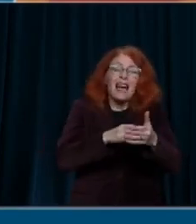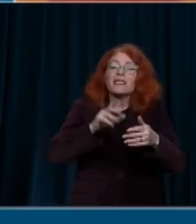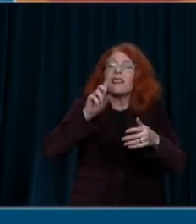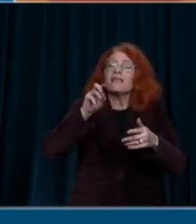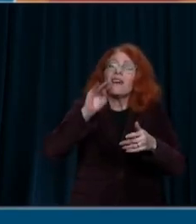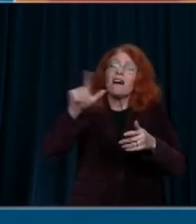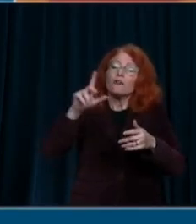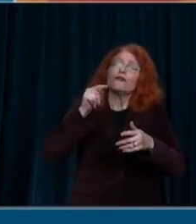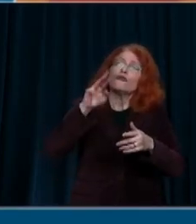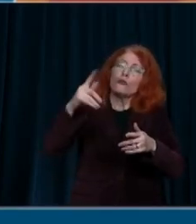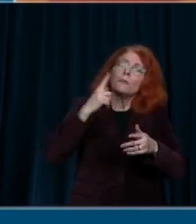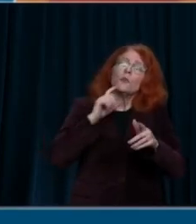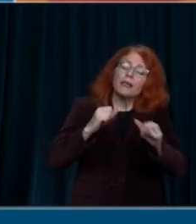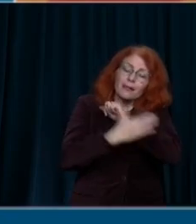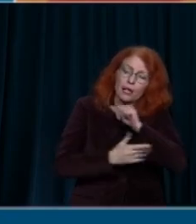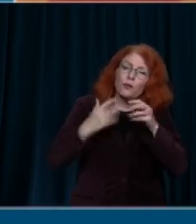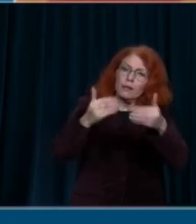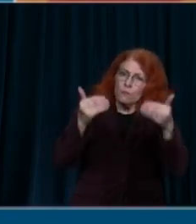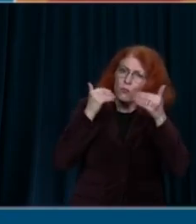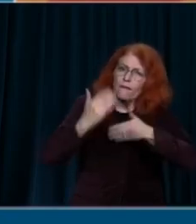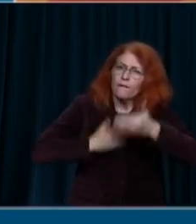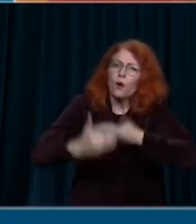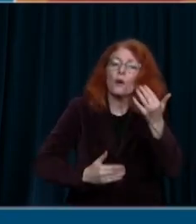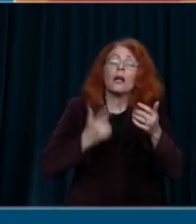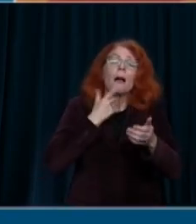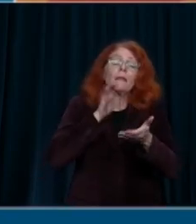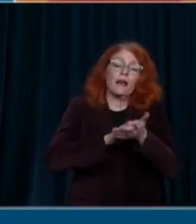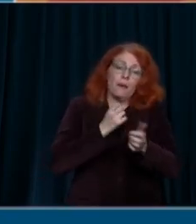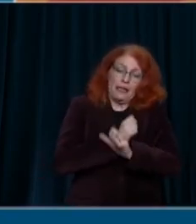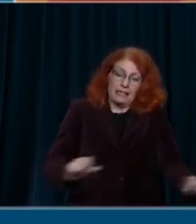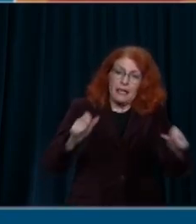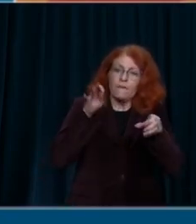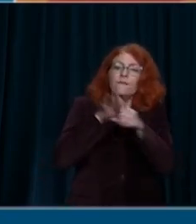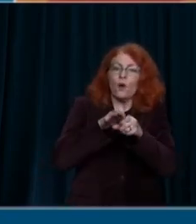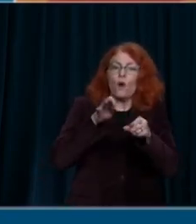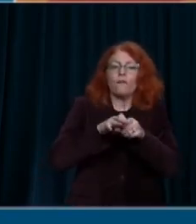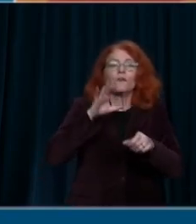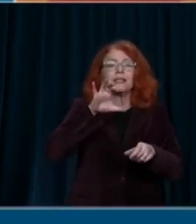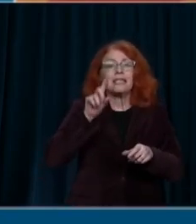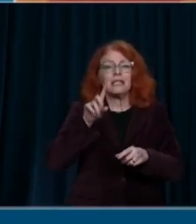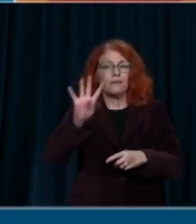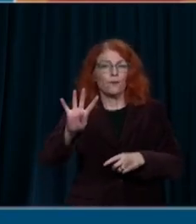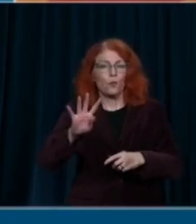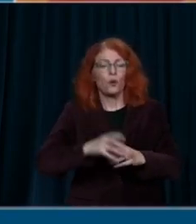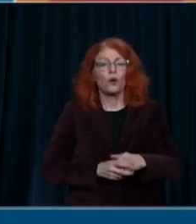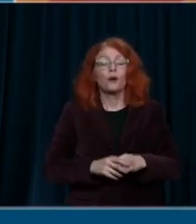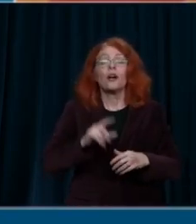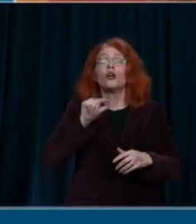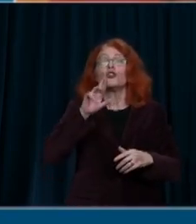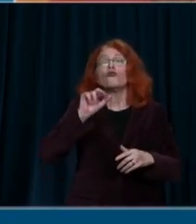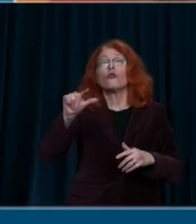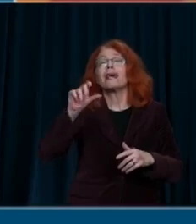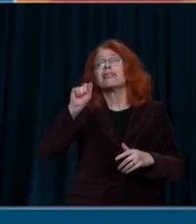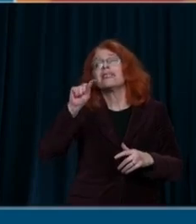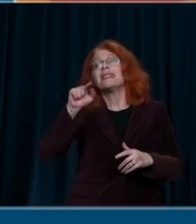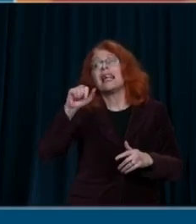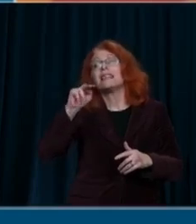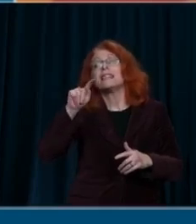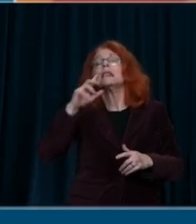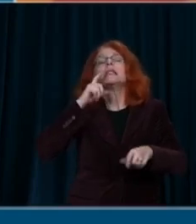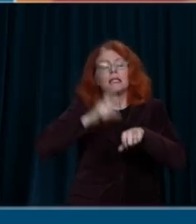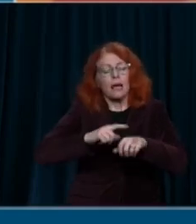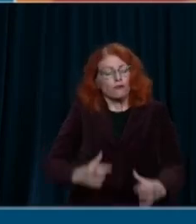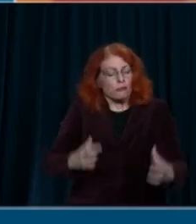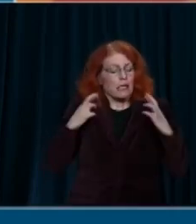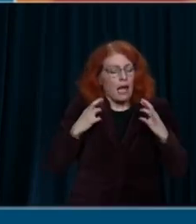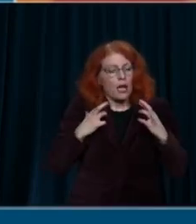get this country moving forward. I believe that I am the safe vote for CD4. Greg Stanton, it's time for him to retire. It's time for him to